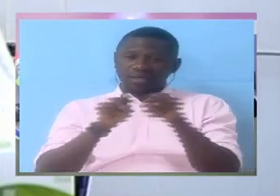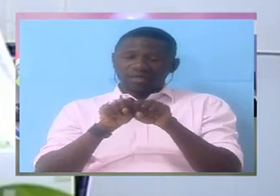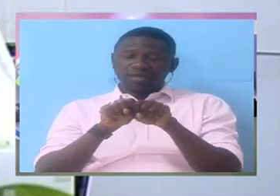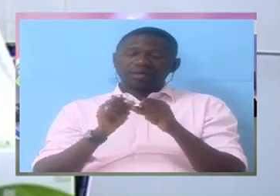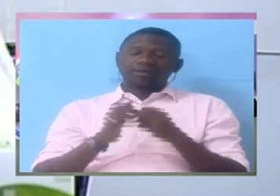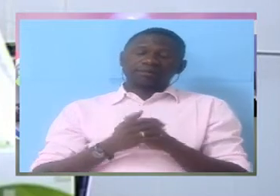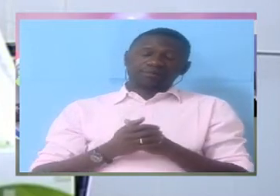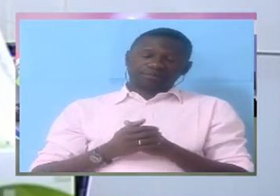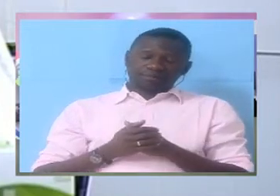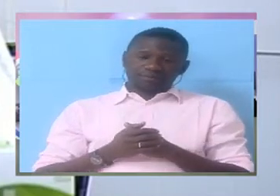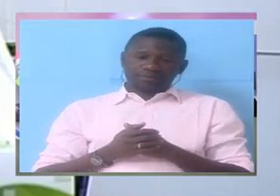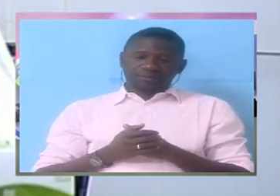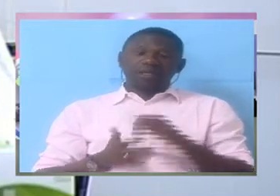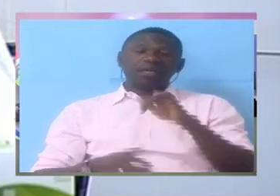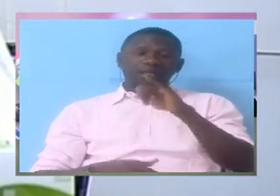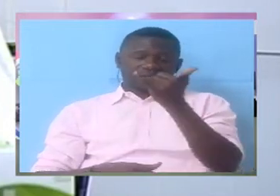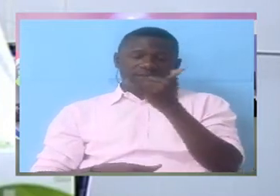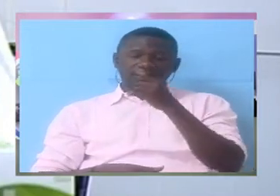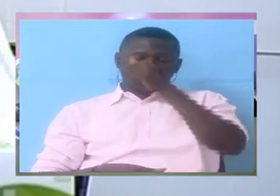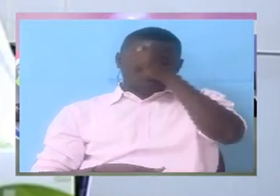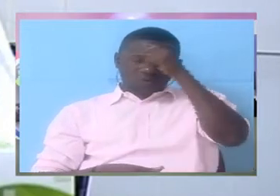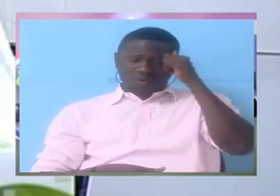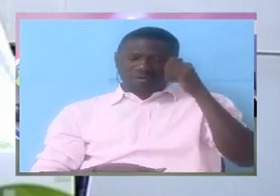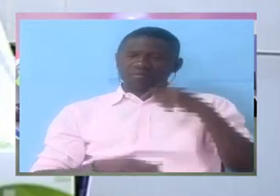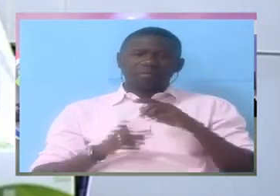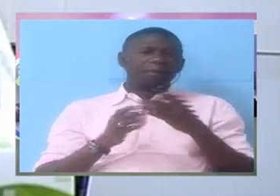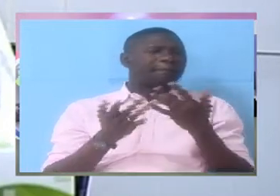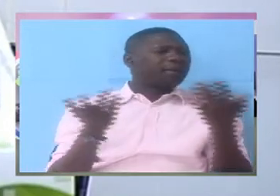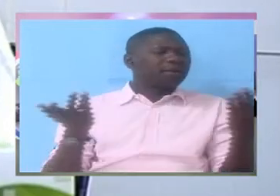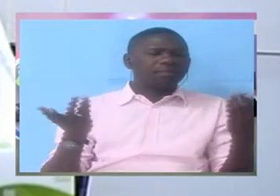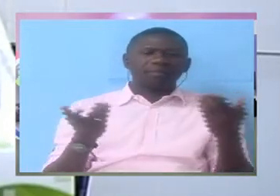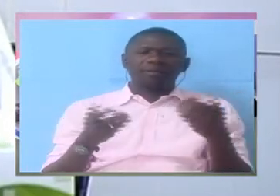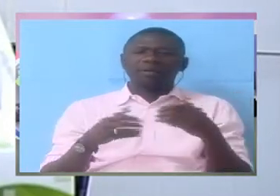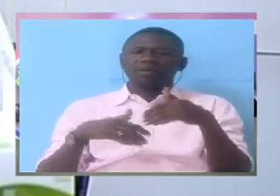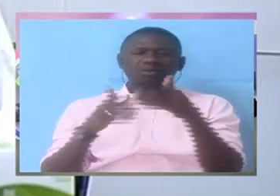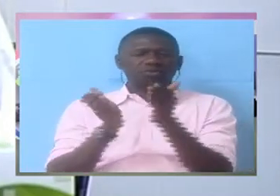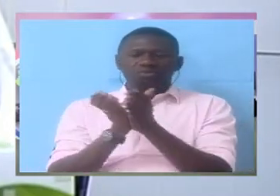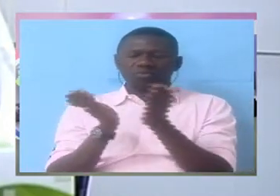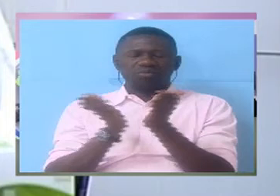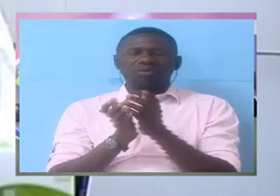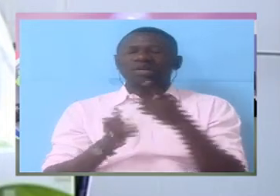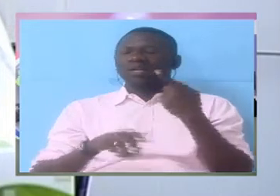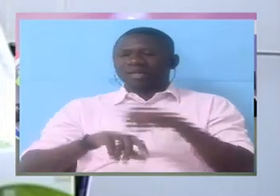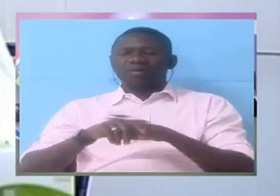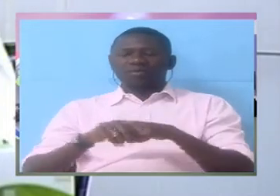ke kafutombo ndi njamal lekono. When I was force secretary to the ambassador.